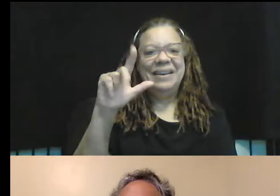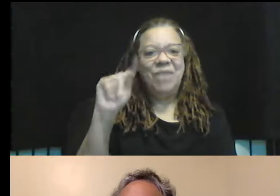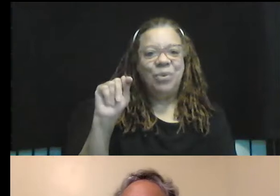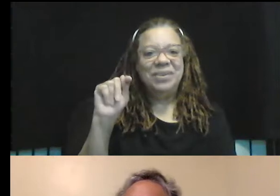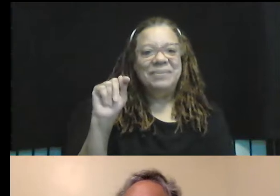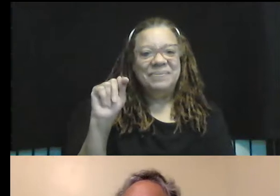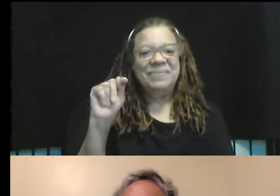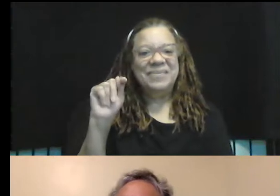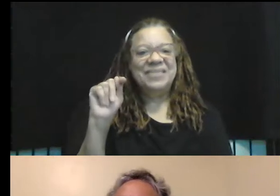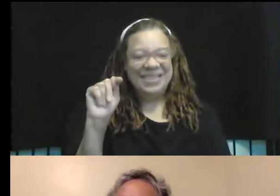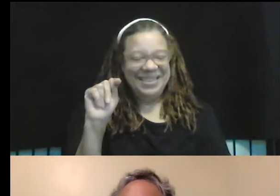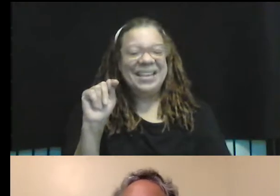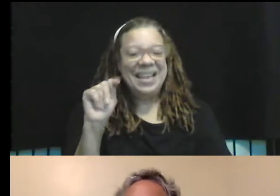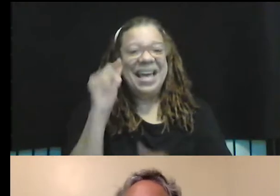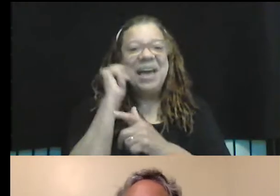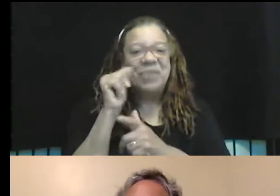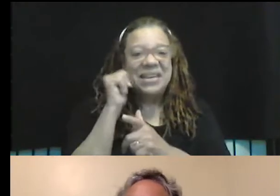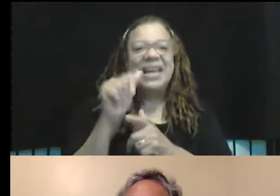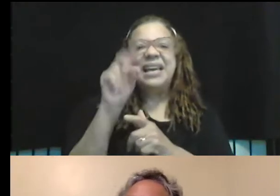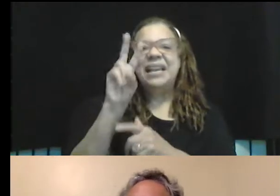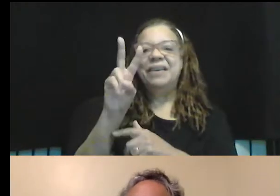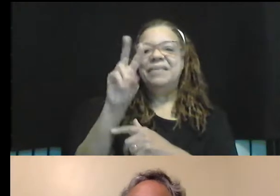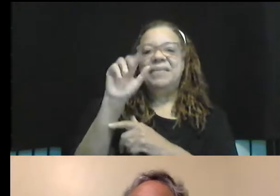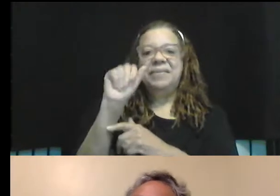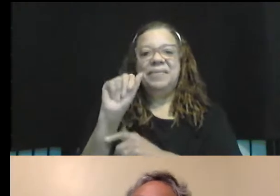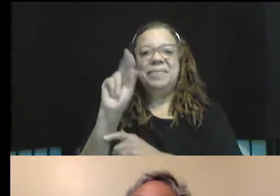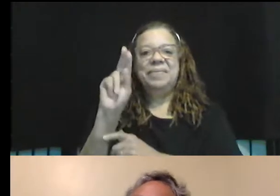But that's why it's like I need an outlet, and this is